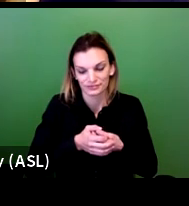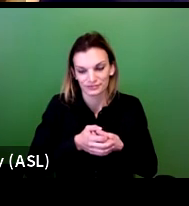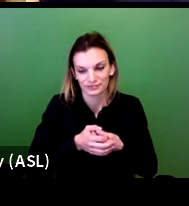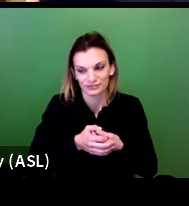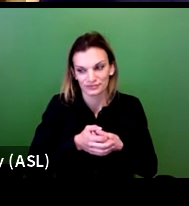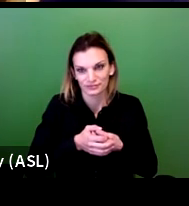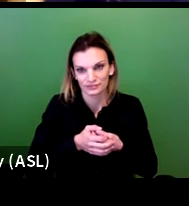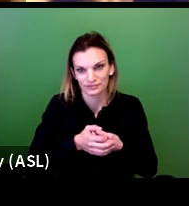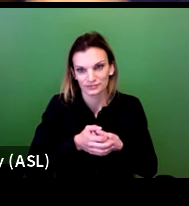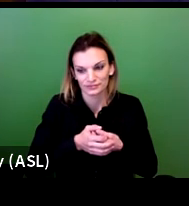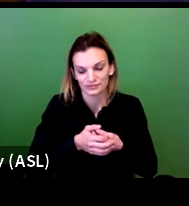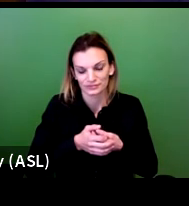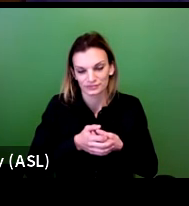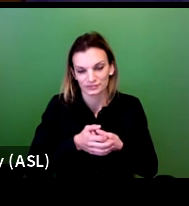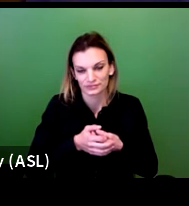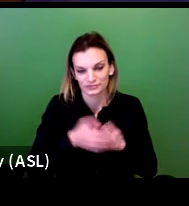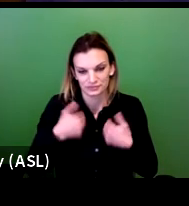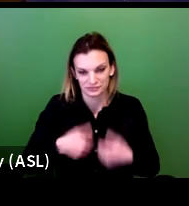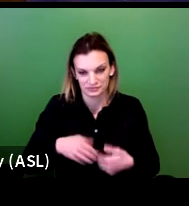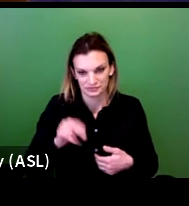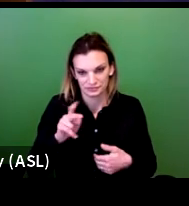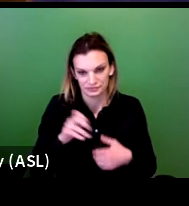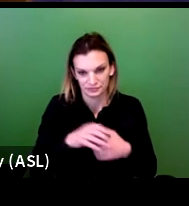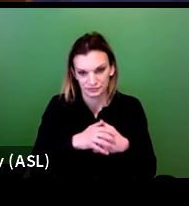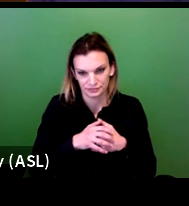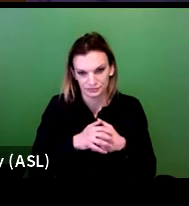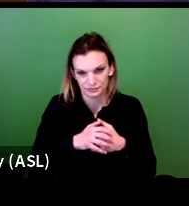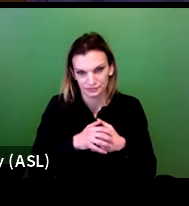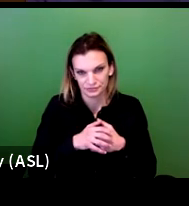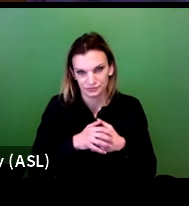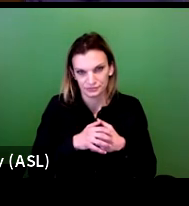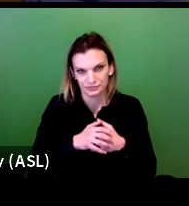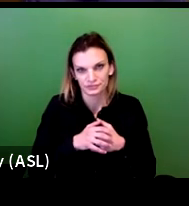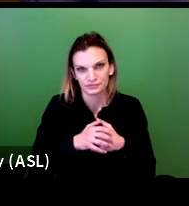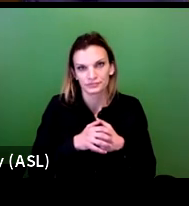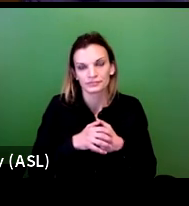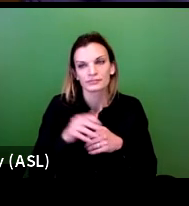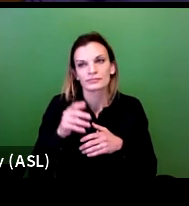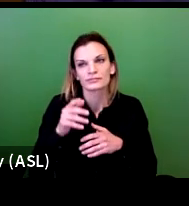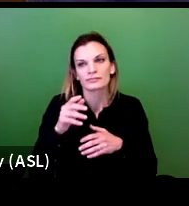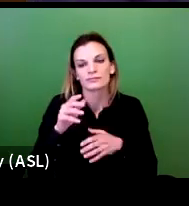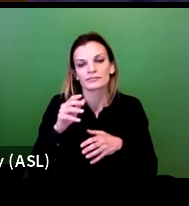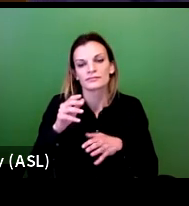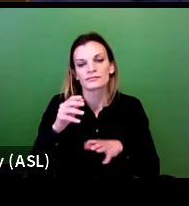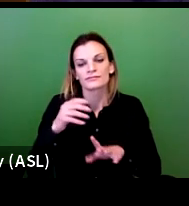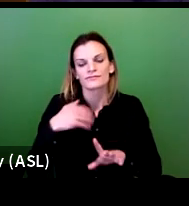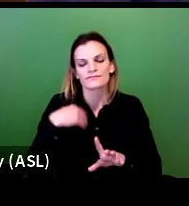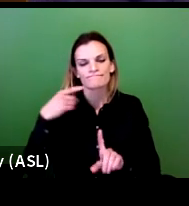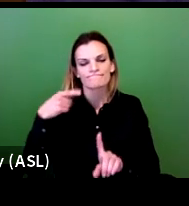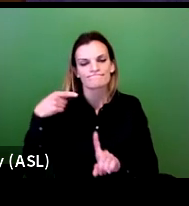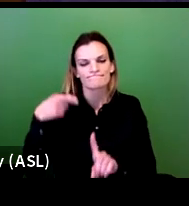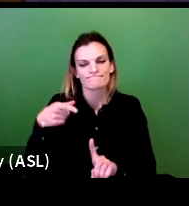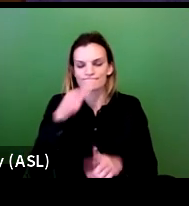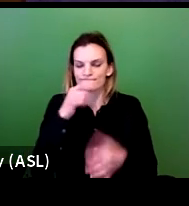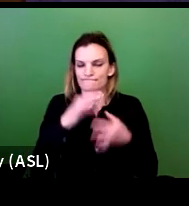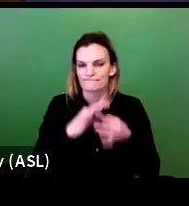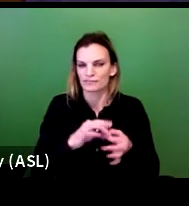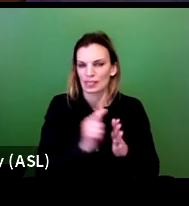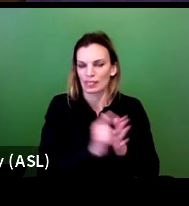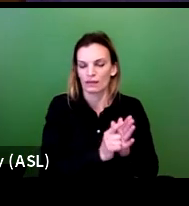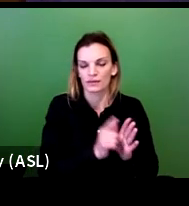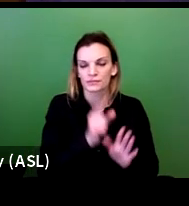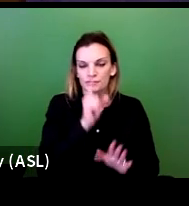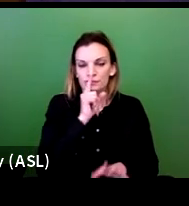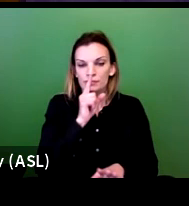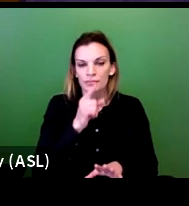Yeah, thank you. So it's not a legal point, but just more of a practical point that crossed my mind. I appreciate the conversation,